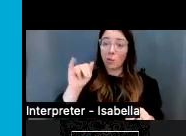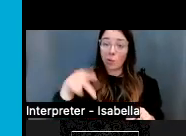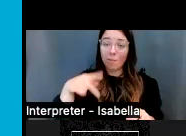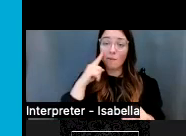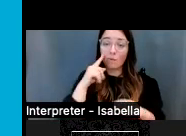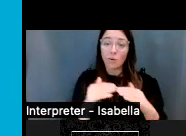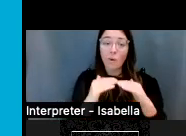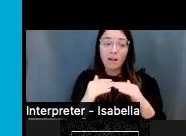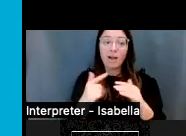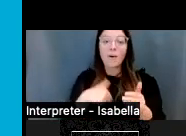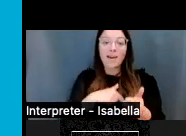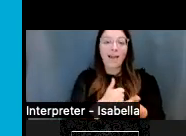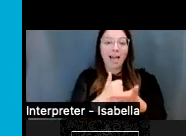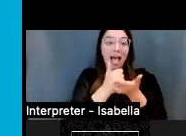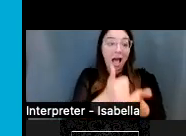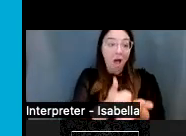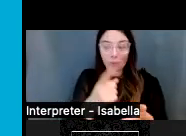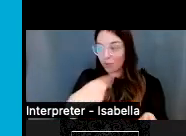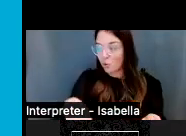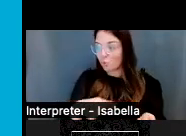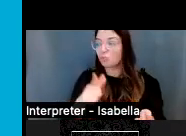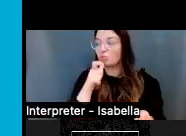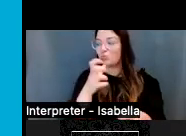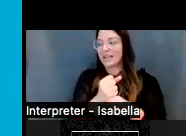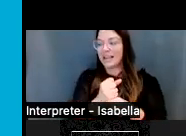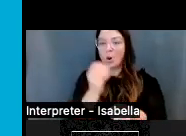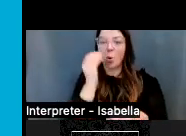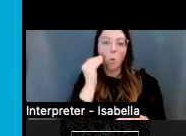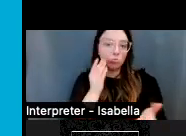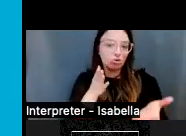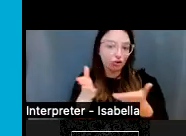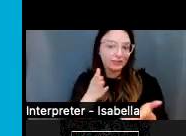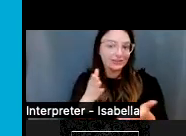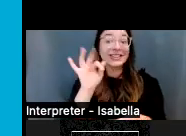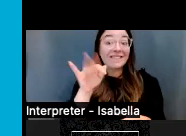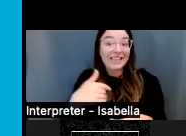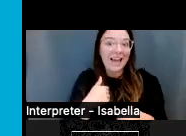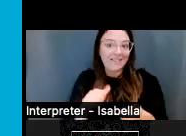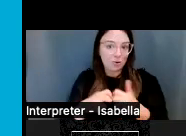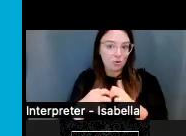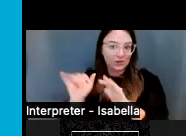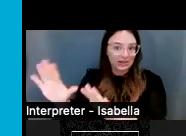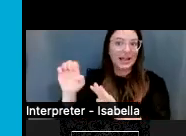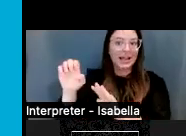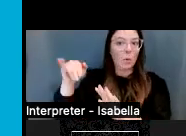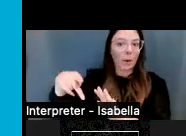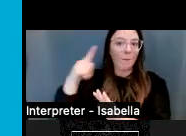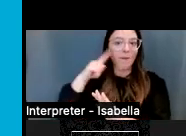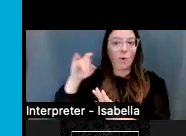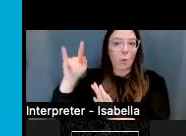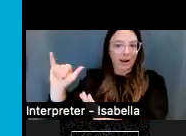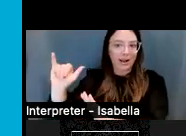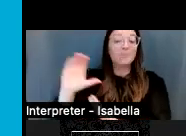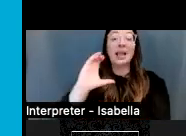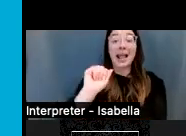for home services and receiving home services if they're having any issues. So feel free to contact that main number that was on an